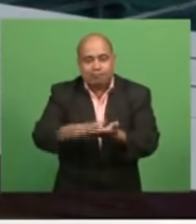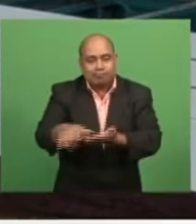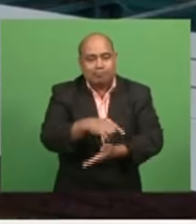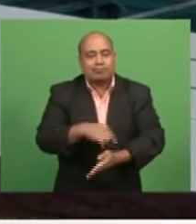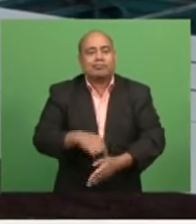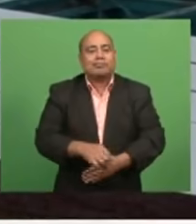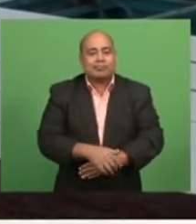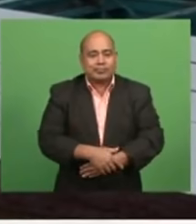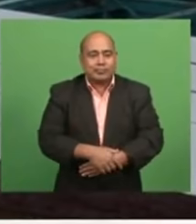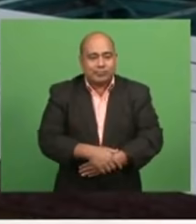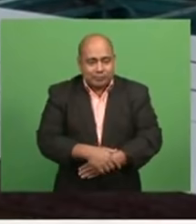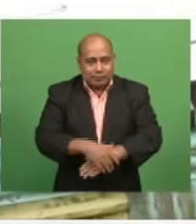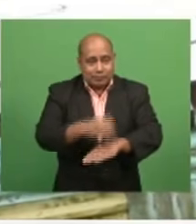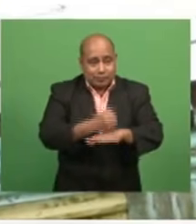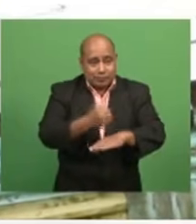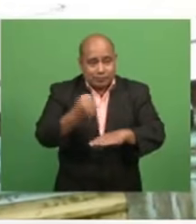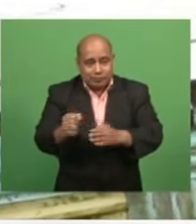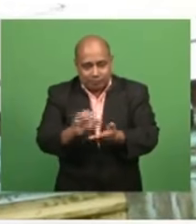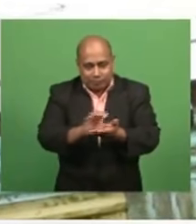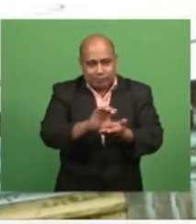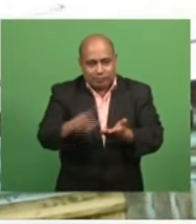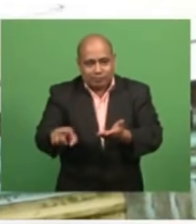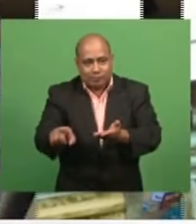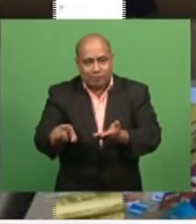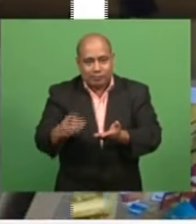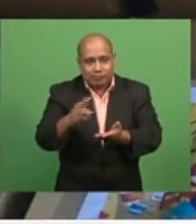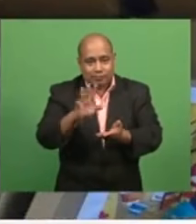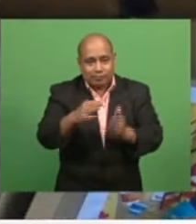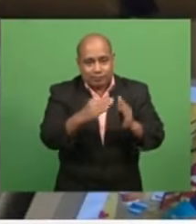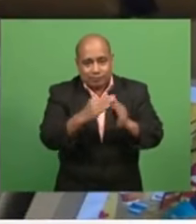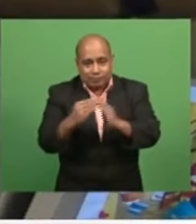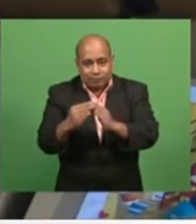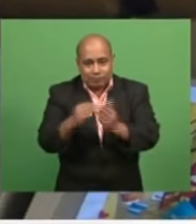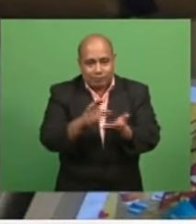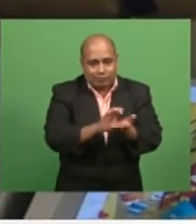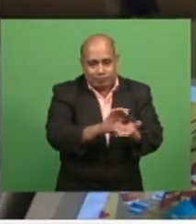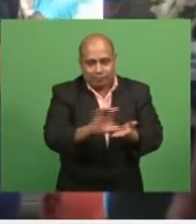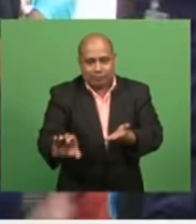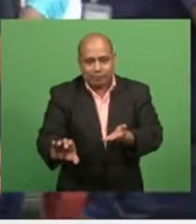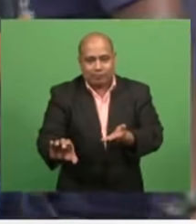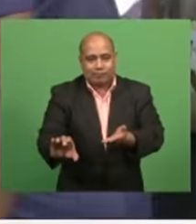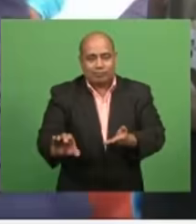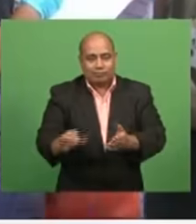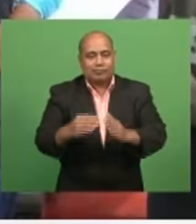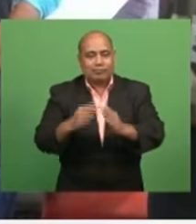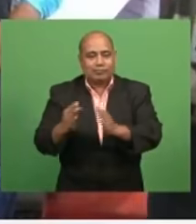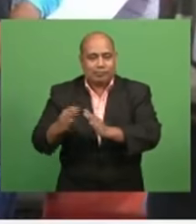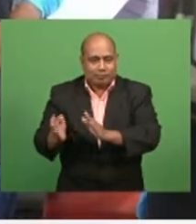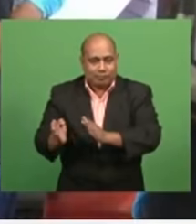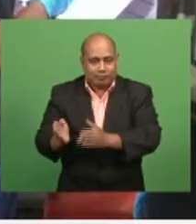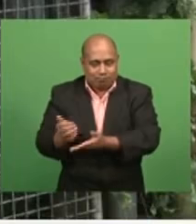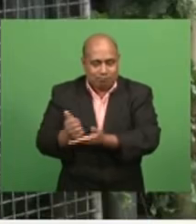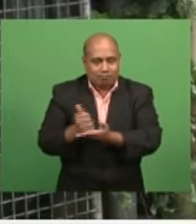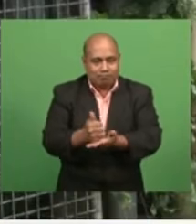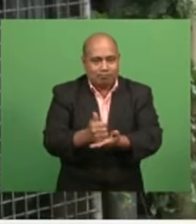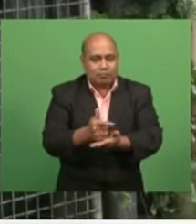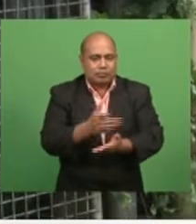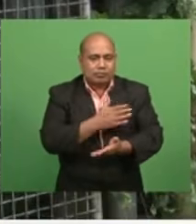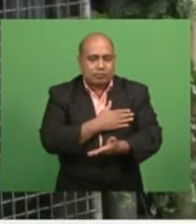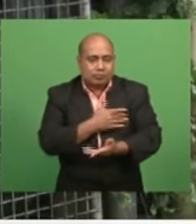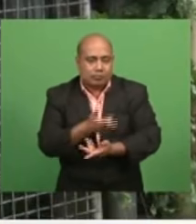Subsidy for government-procured building materials. And 35 households assisted through Velomani Food